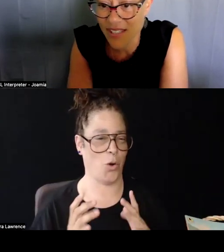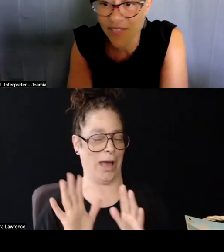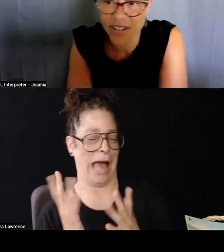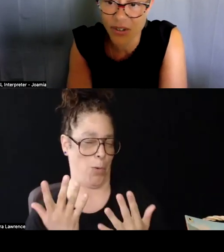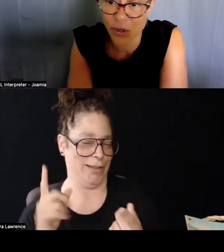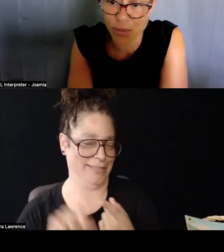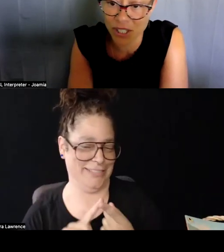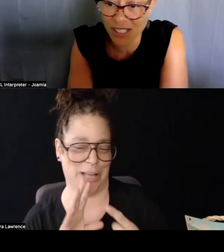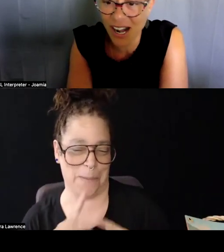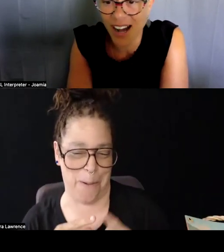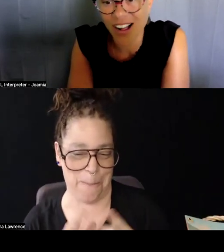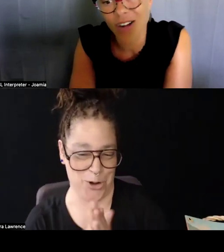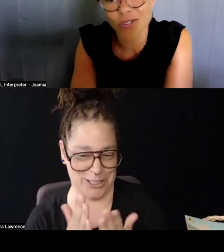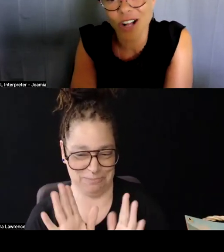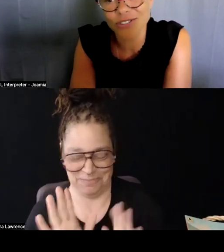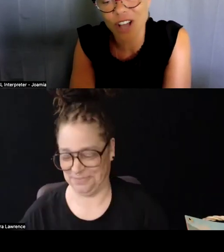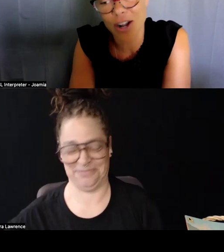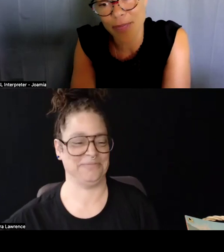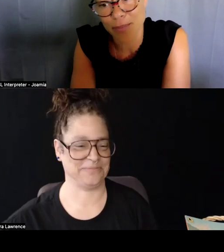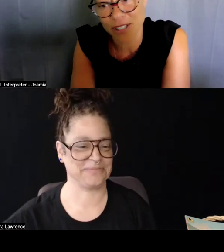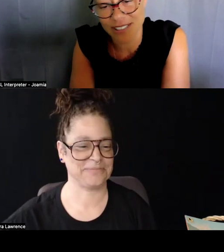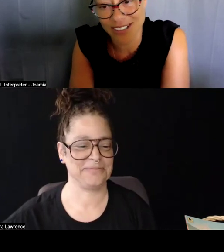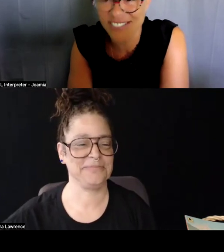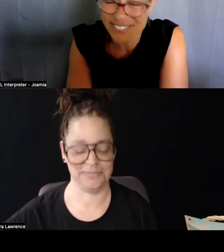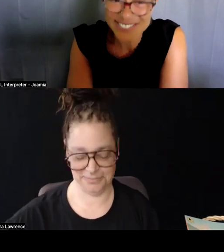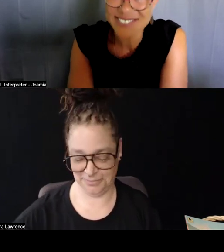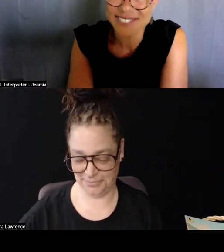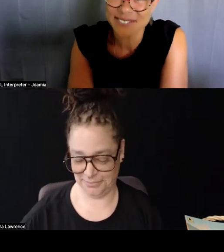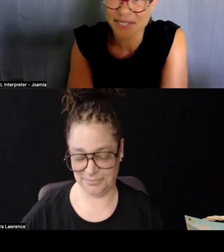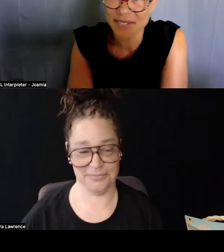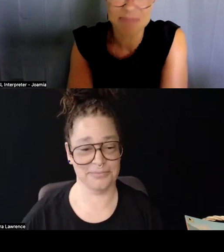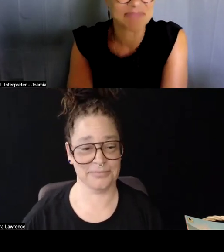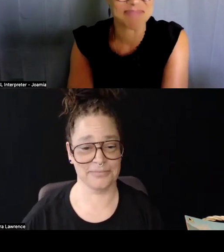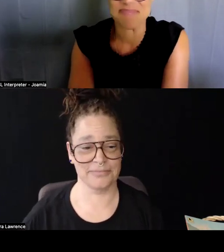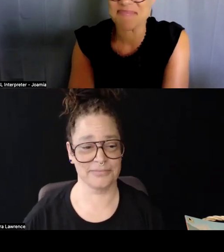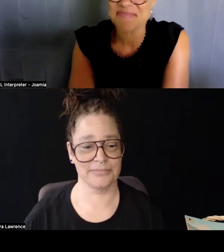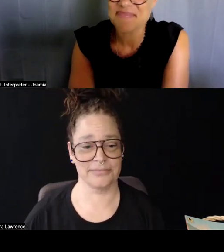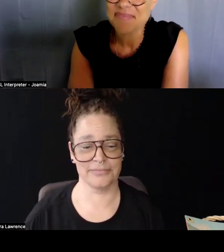And this is a very cool book. I'll talk about the book later.